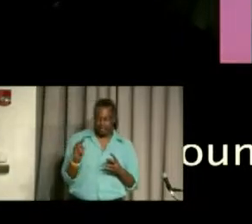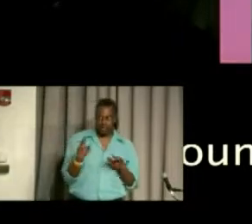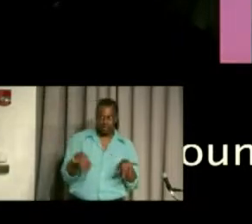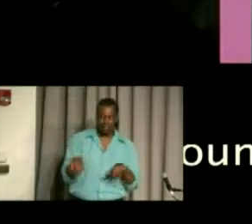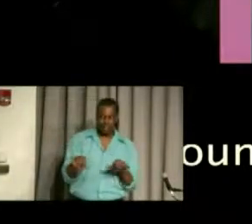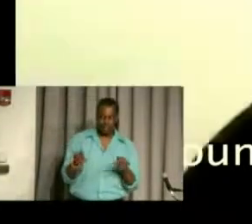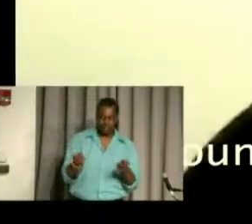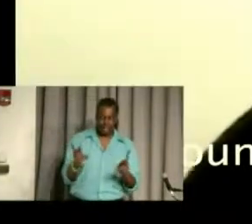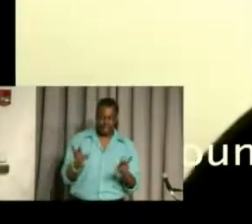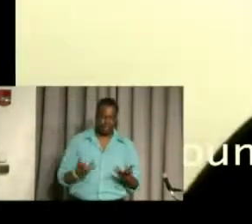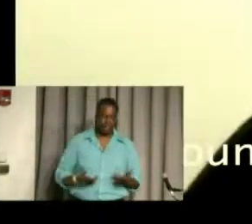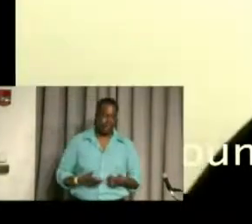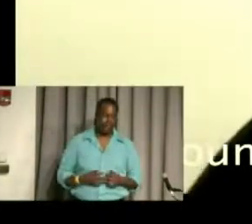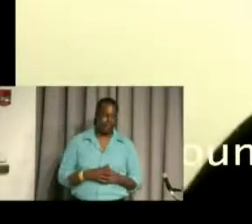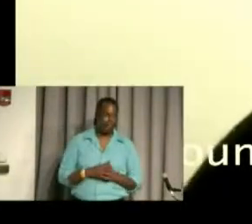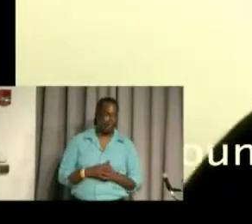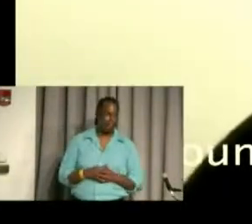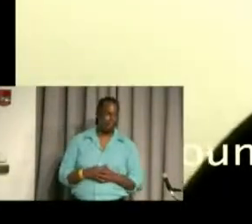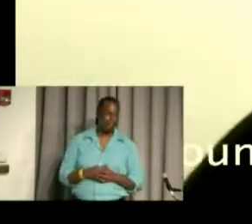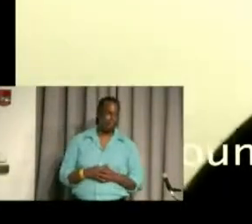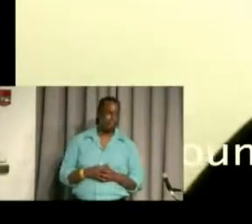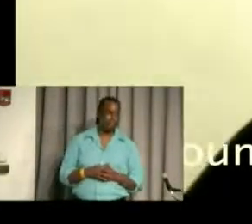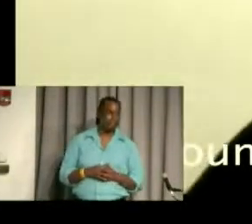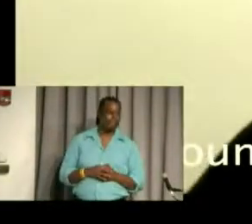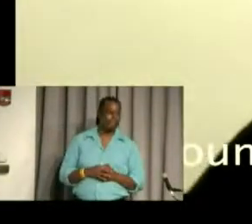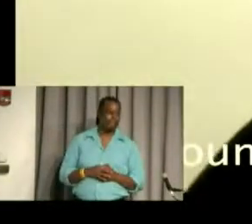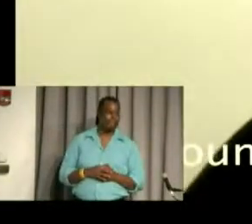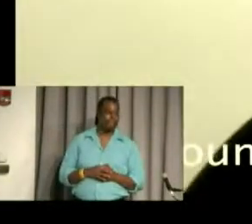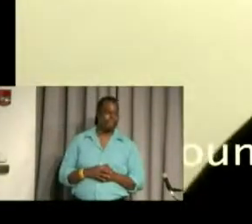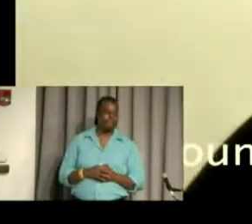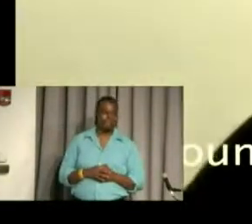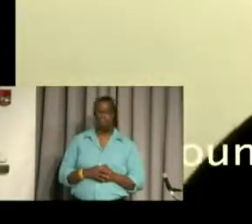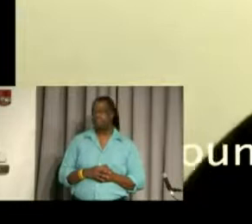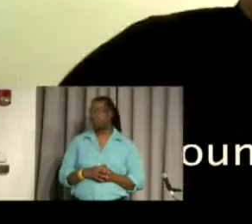allow. I'll stop sharing here.